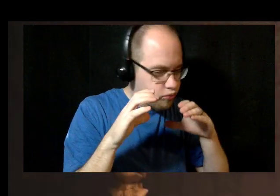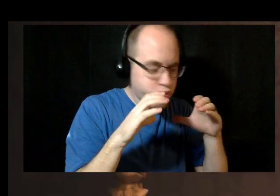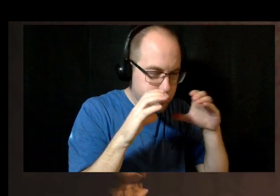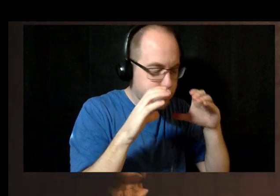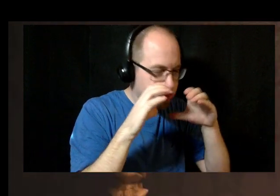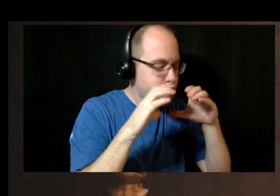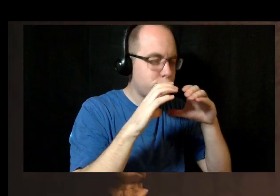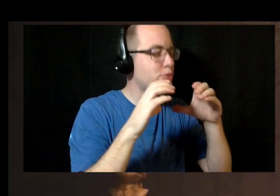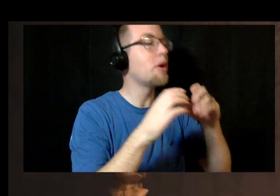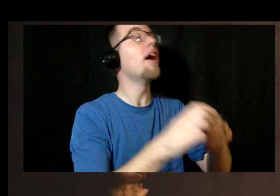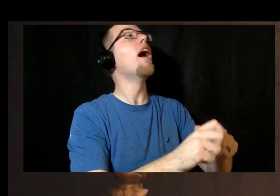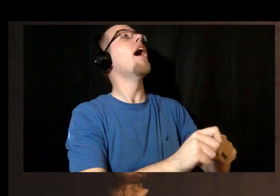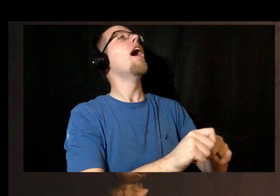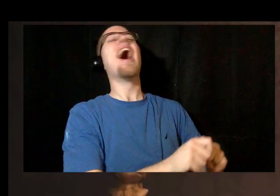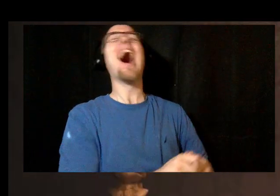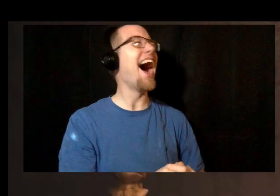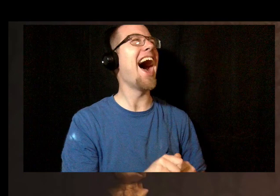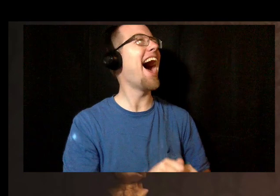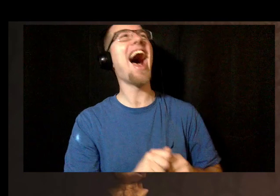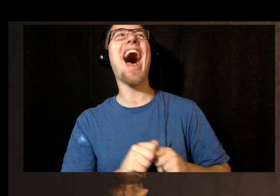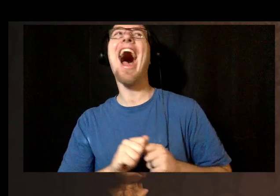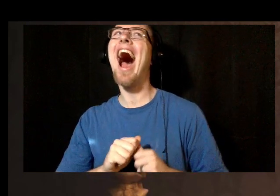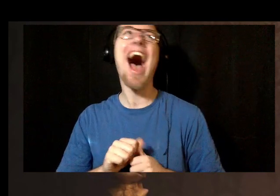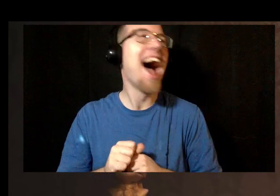Woo! Ha ha!